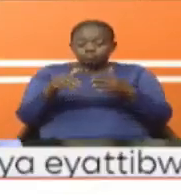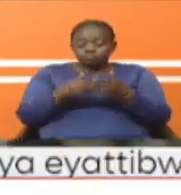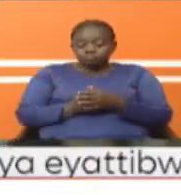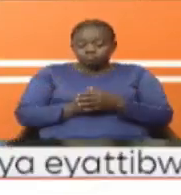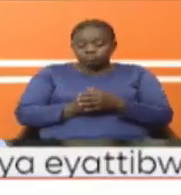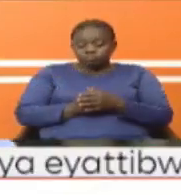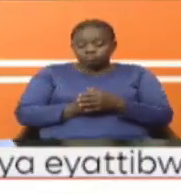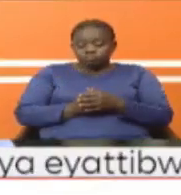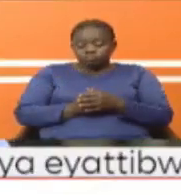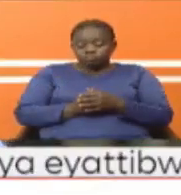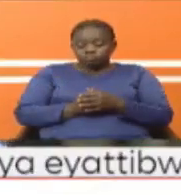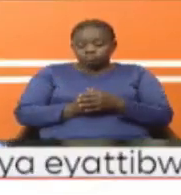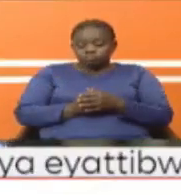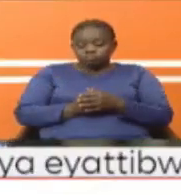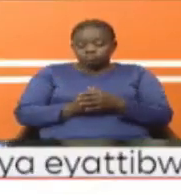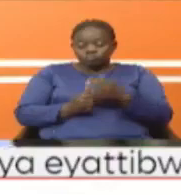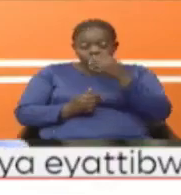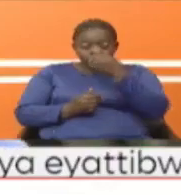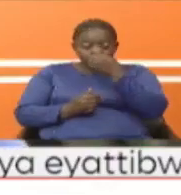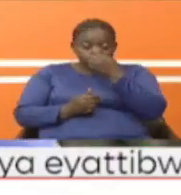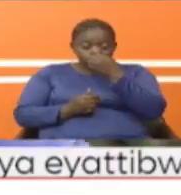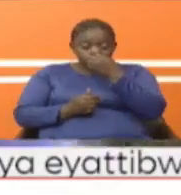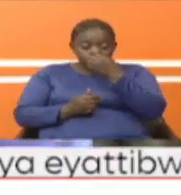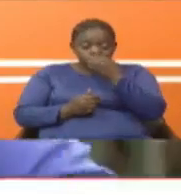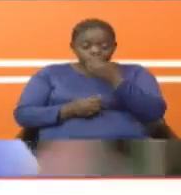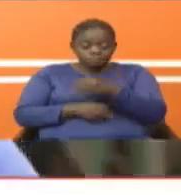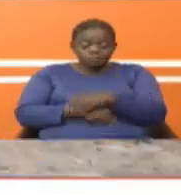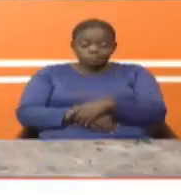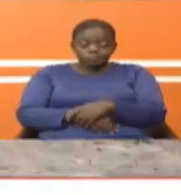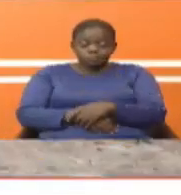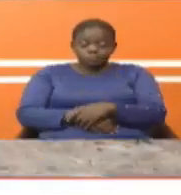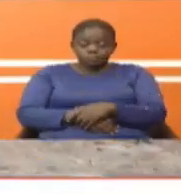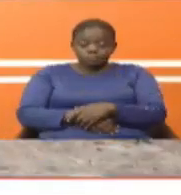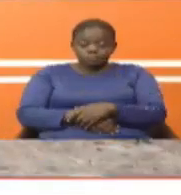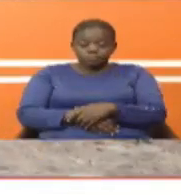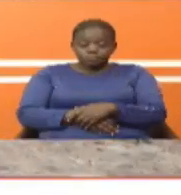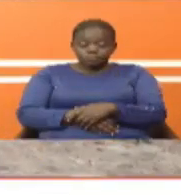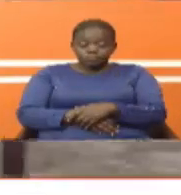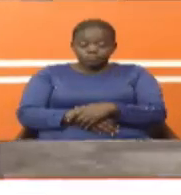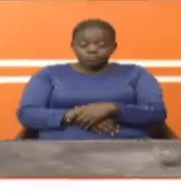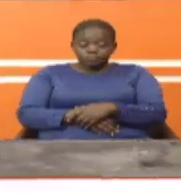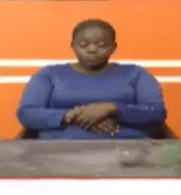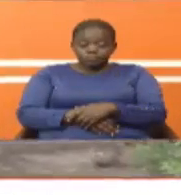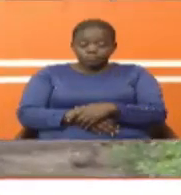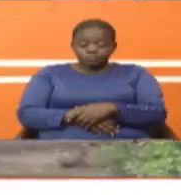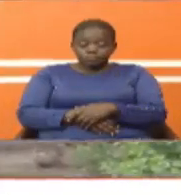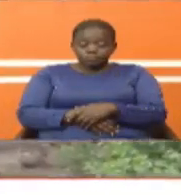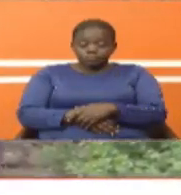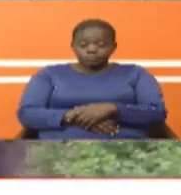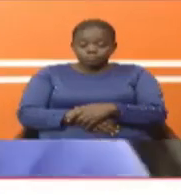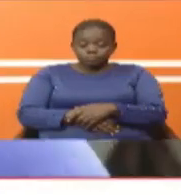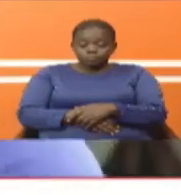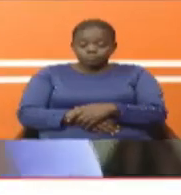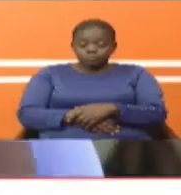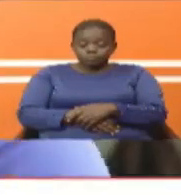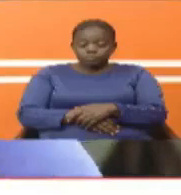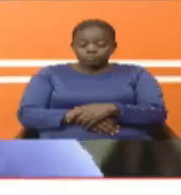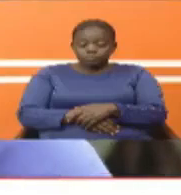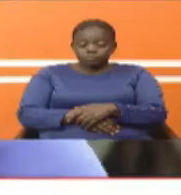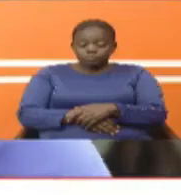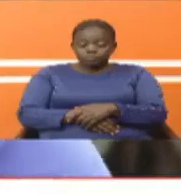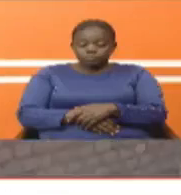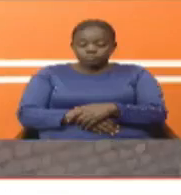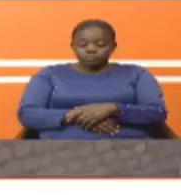Tusubo mwenyumba ati ye ula kinjenga ende ngale baye ahalue lwa masira wa msanga na halu tuambe halia wa